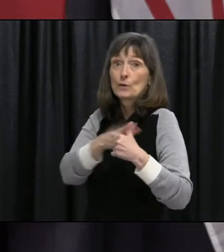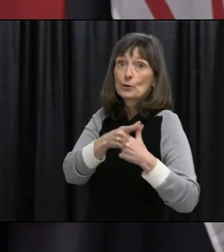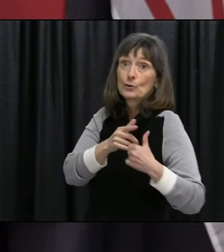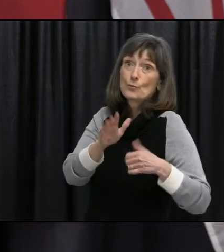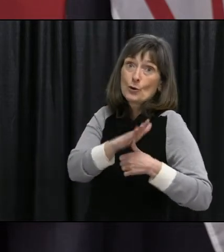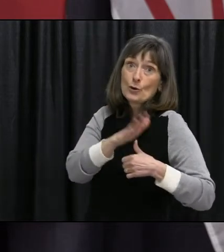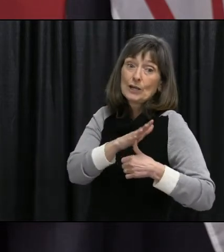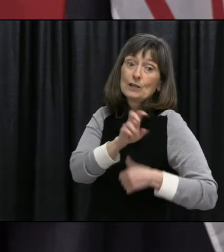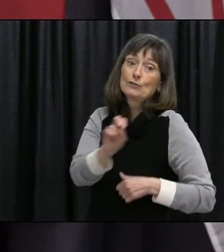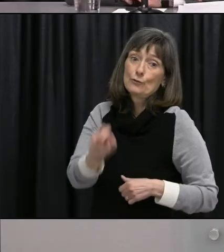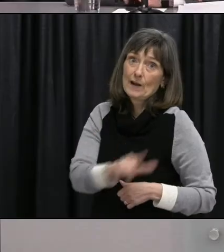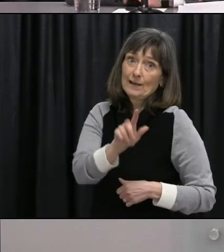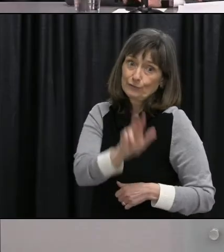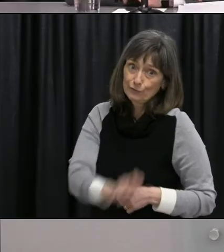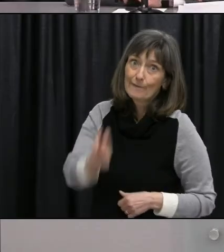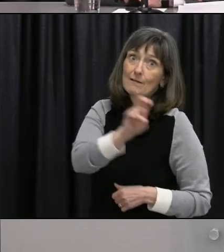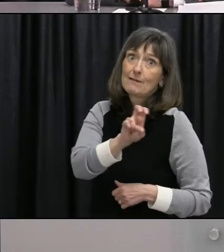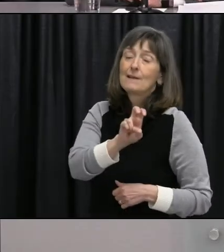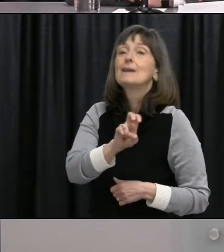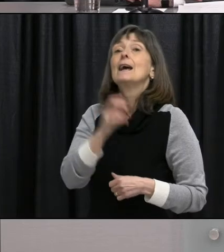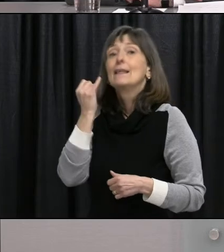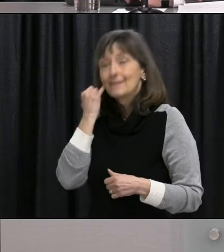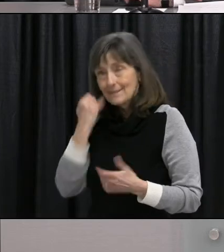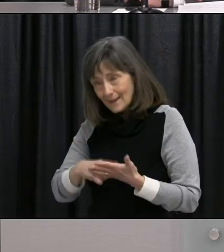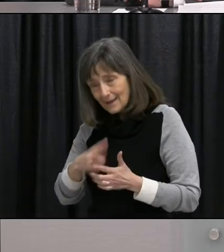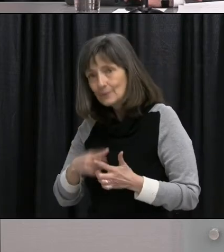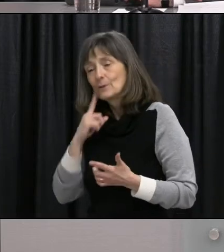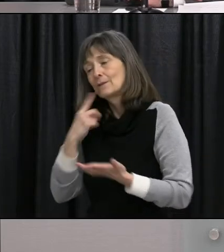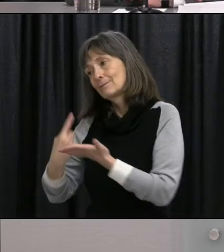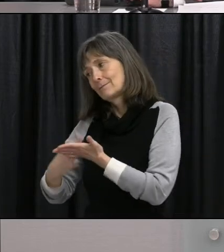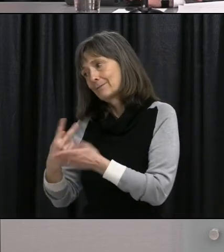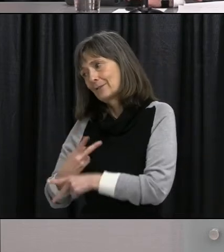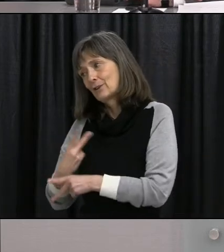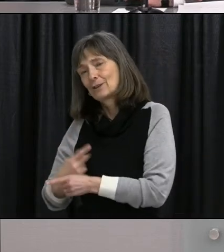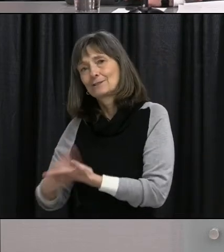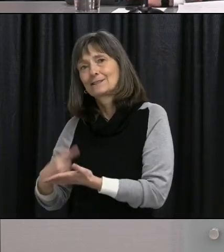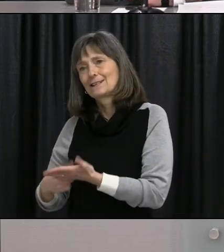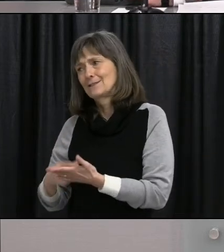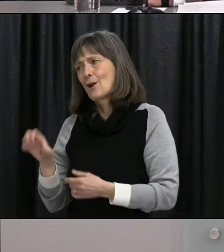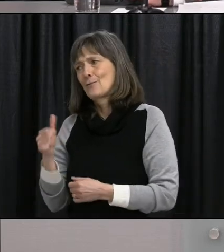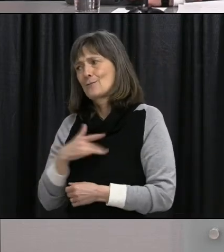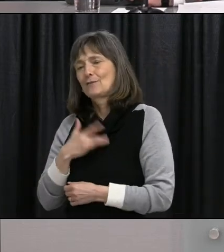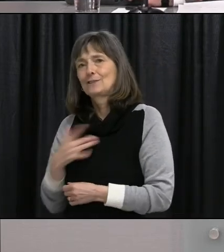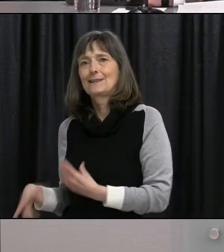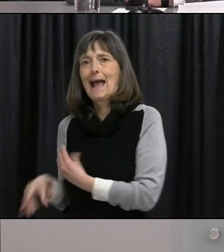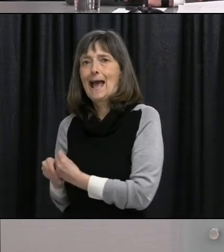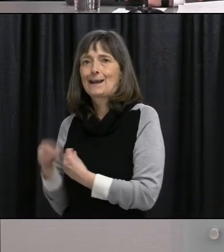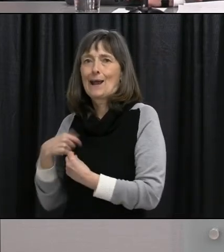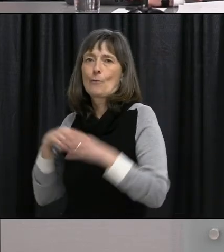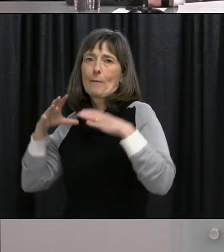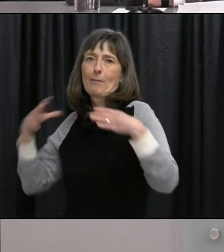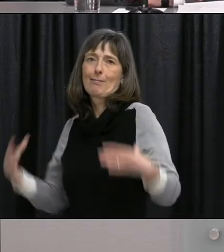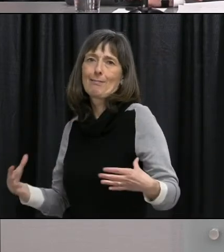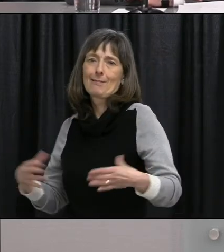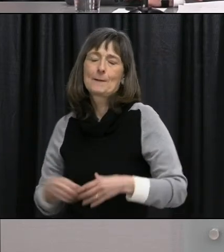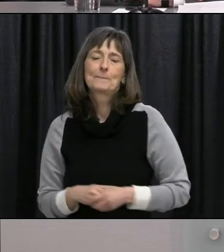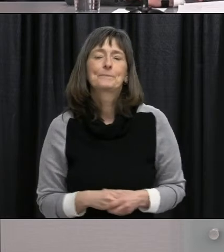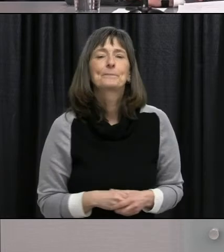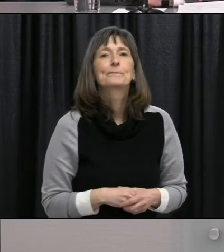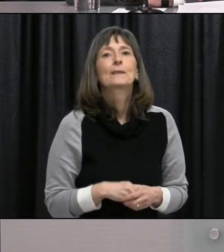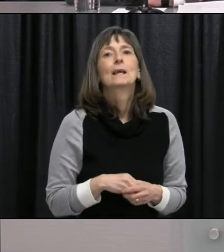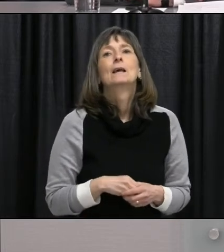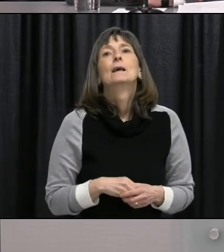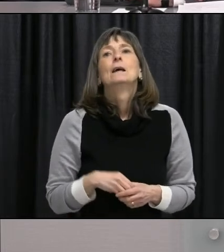first. Thank you. The next question is from Meg Roberts of CBC News. Please go ahead.